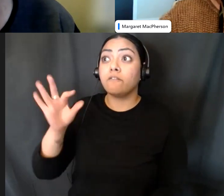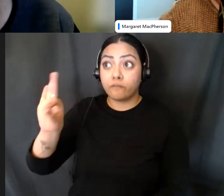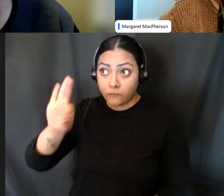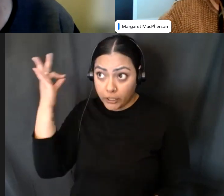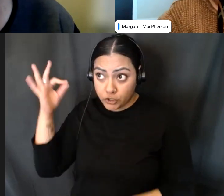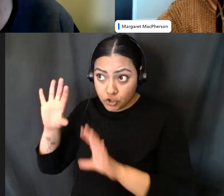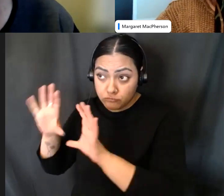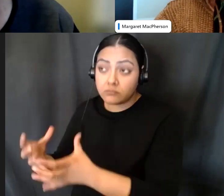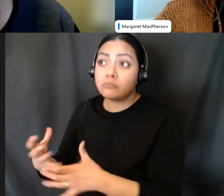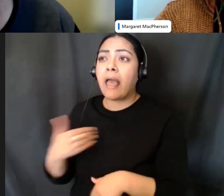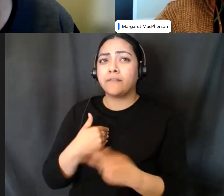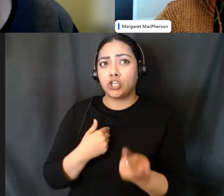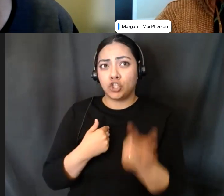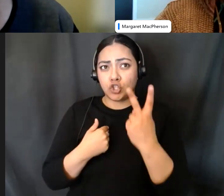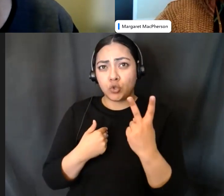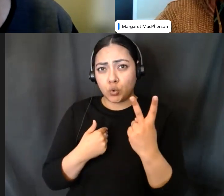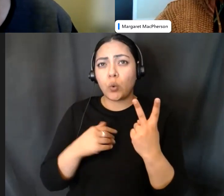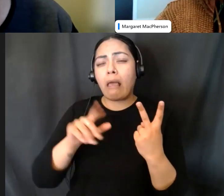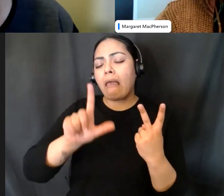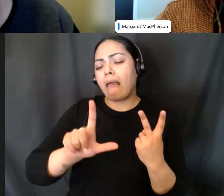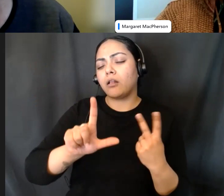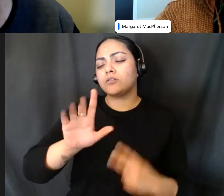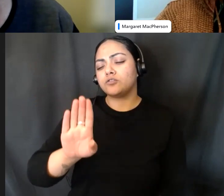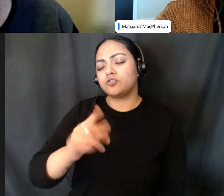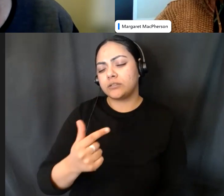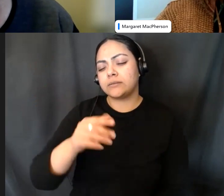LGBTQ, 2S plus